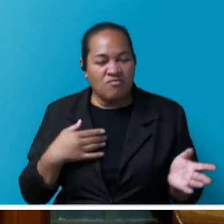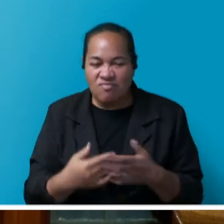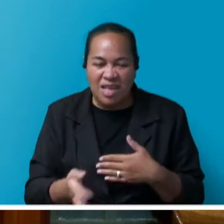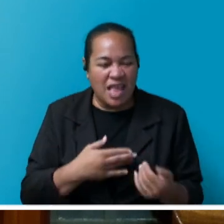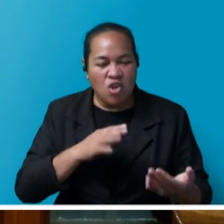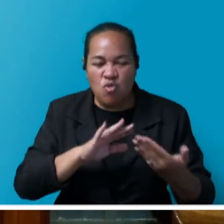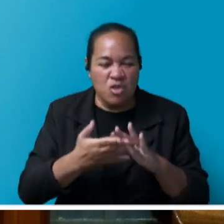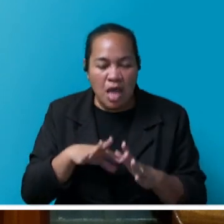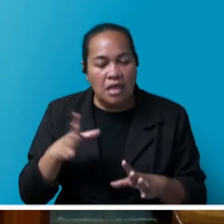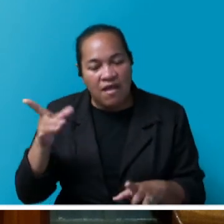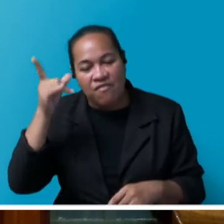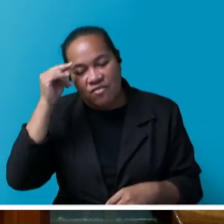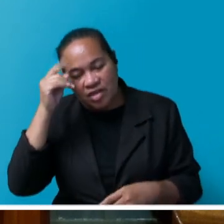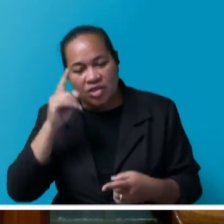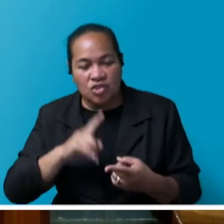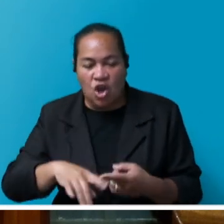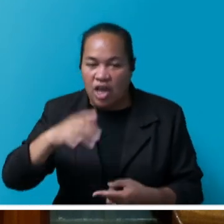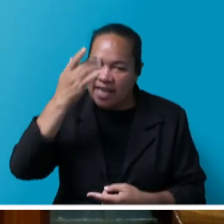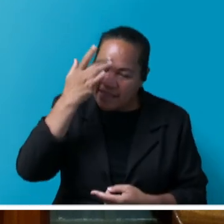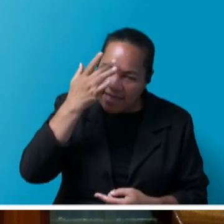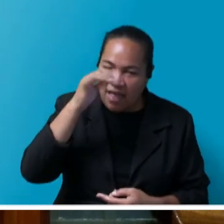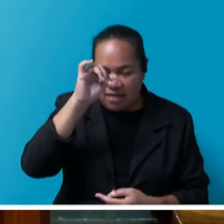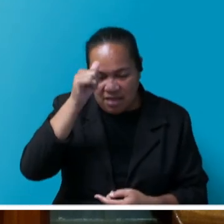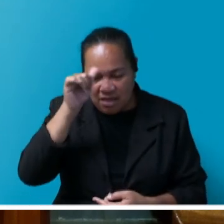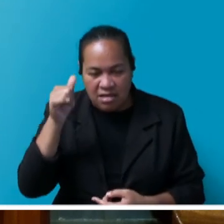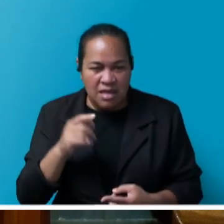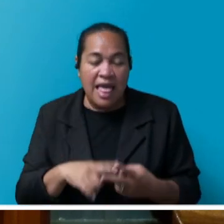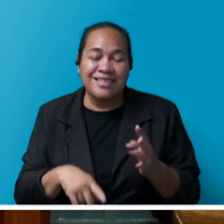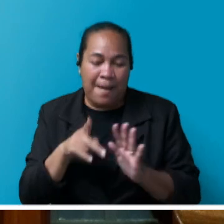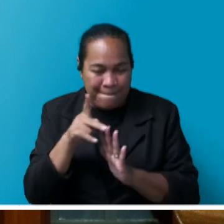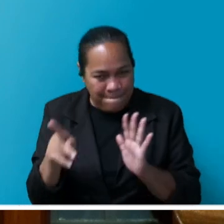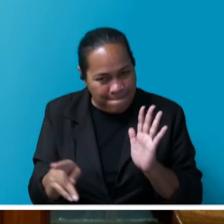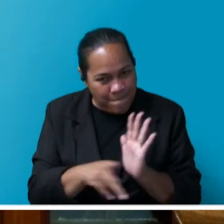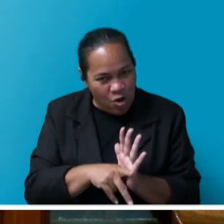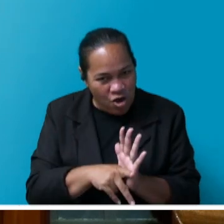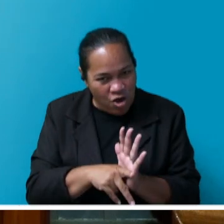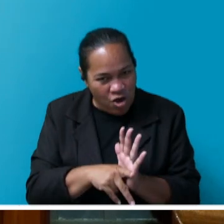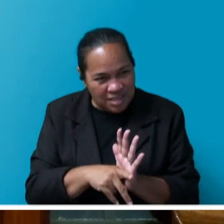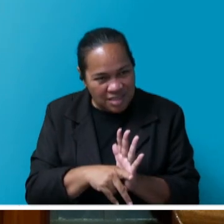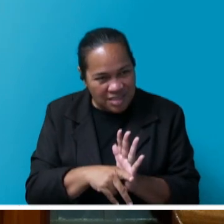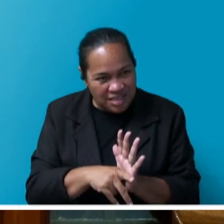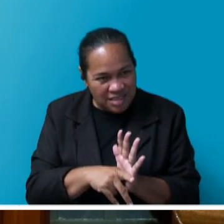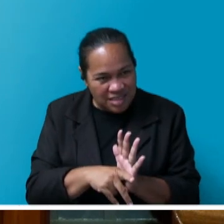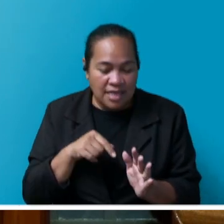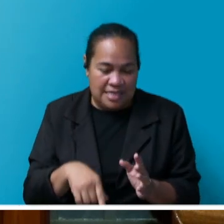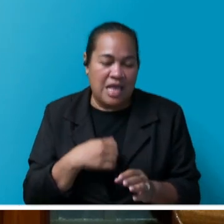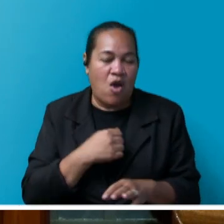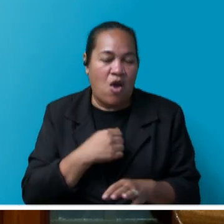whether you're a Tokay or Indo-Fijian. That is a policy of the coalition